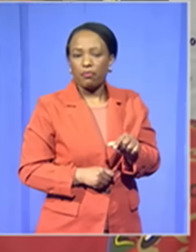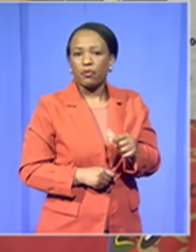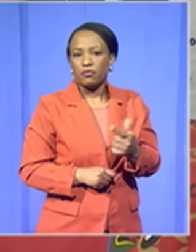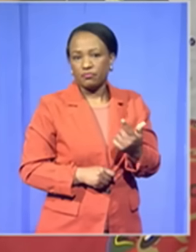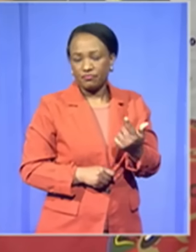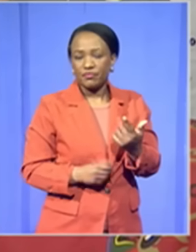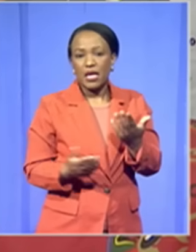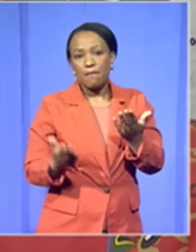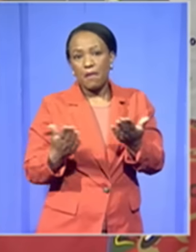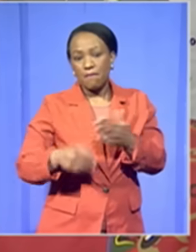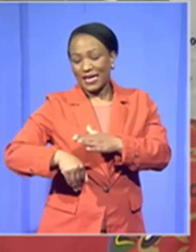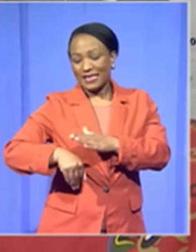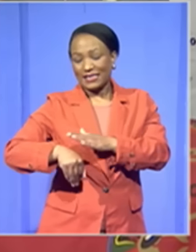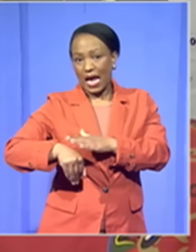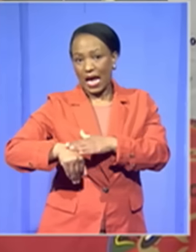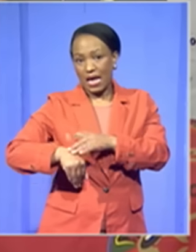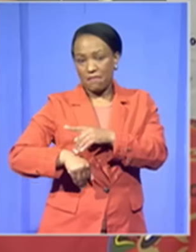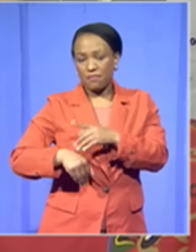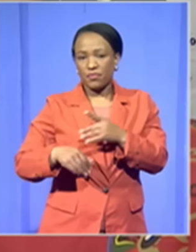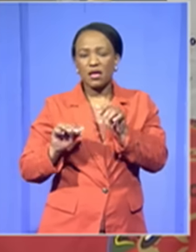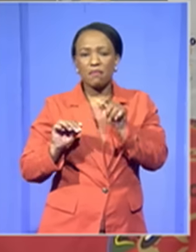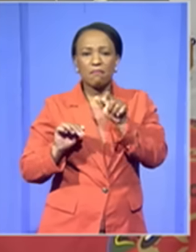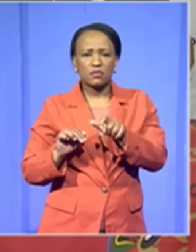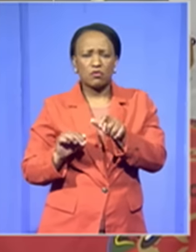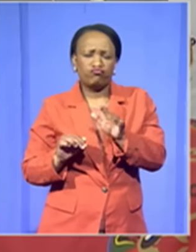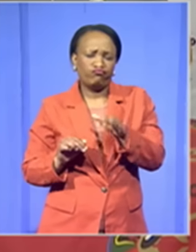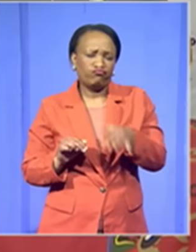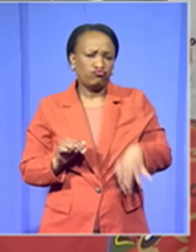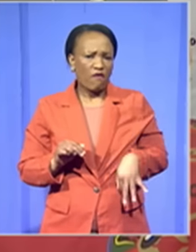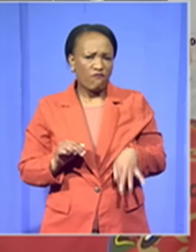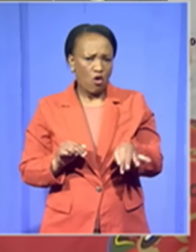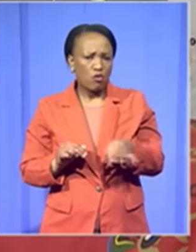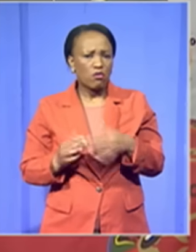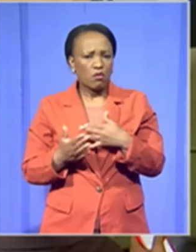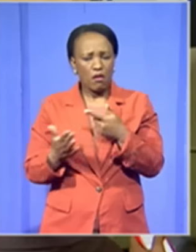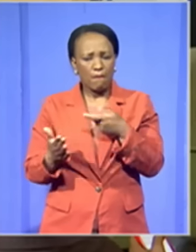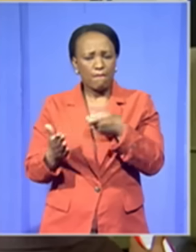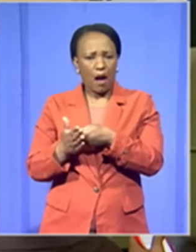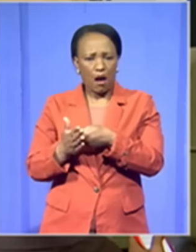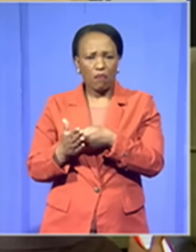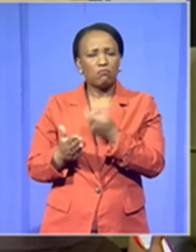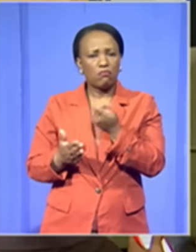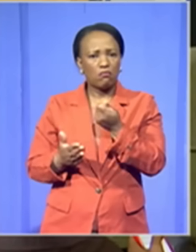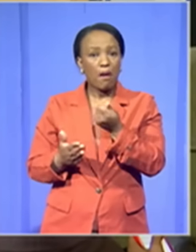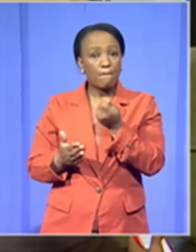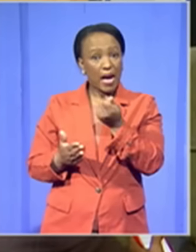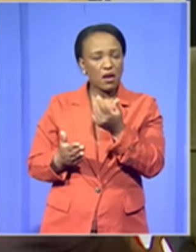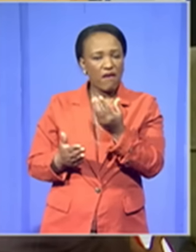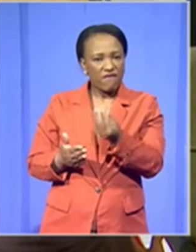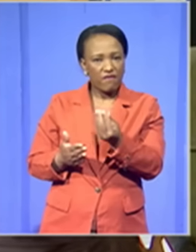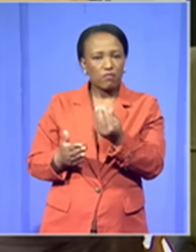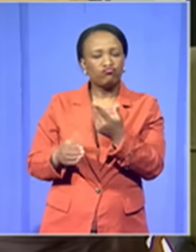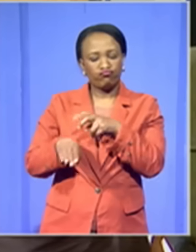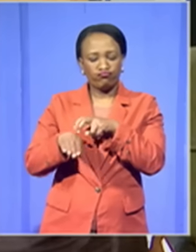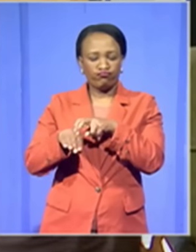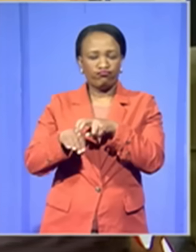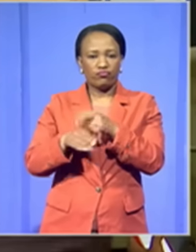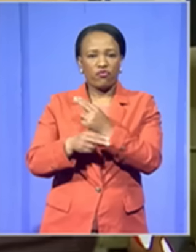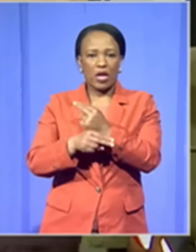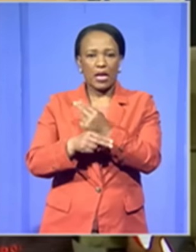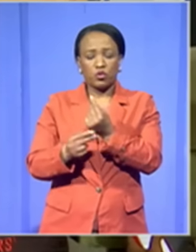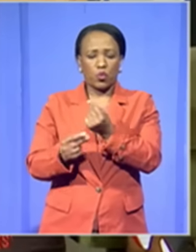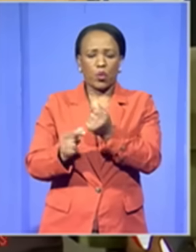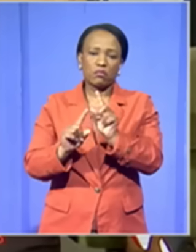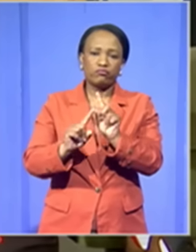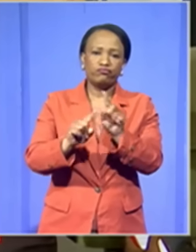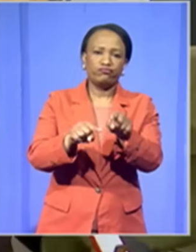ya nako ga mmogo le gore motlho mongwe motho wa kgona gore a ka patela tšhelete wa motlho mongwe e tseneletšeng ge o ko bo ka e bapetša le ya ge o sepela ka pesana